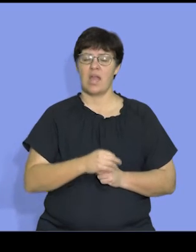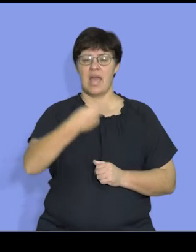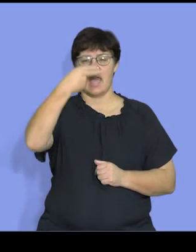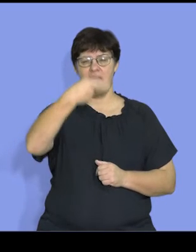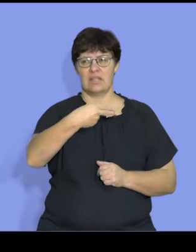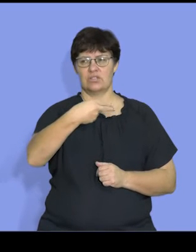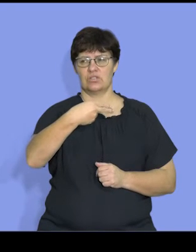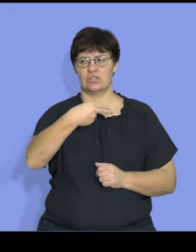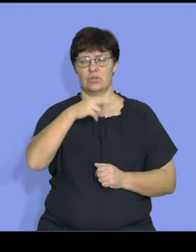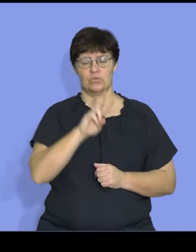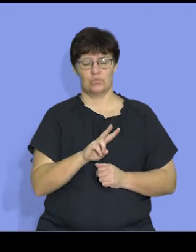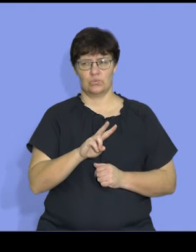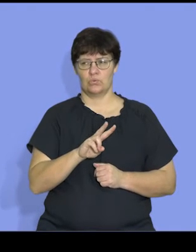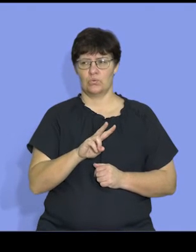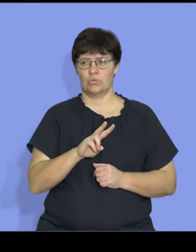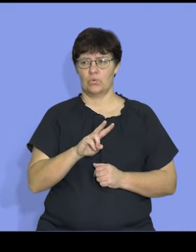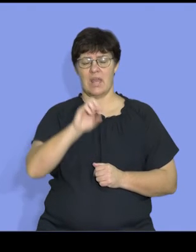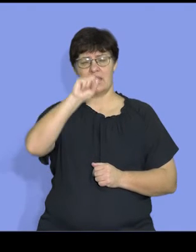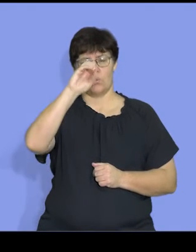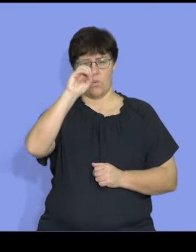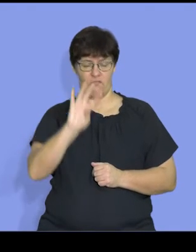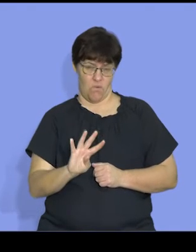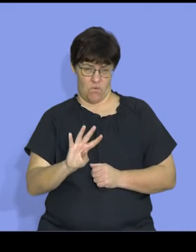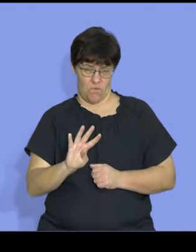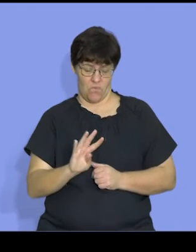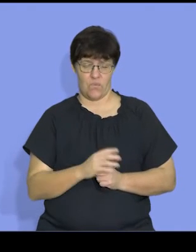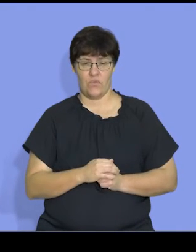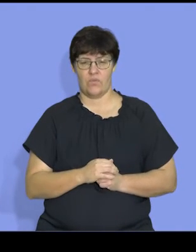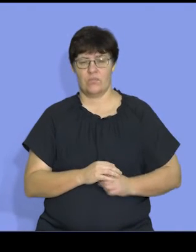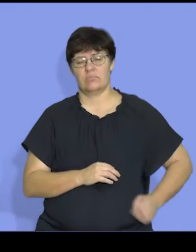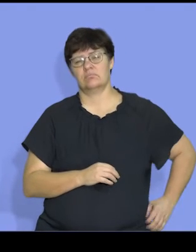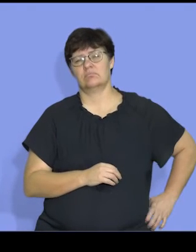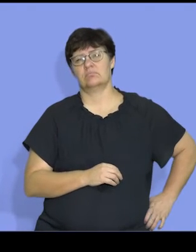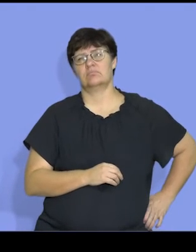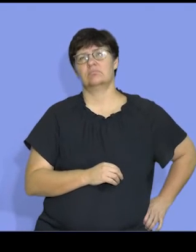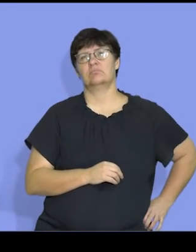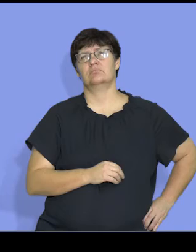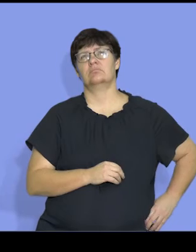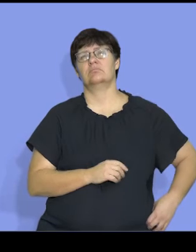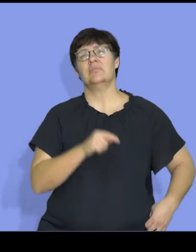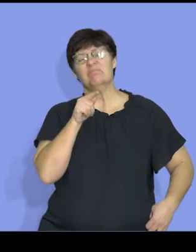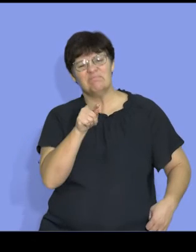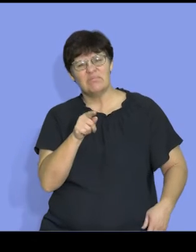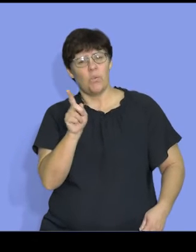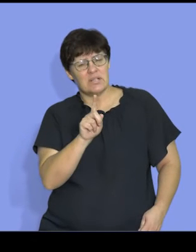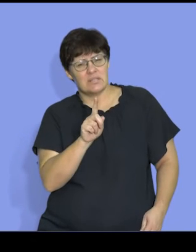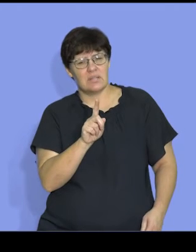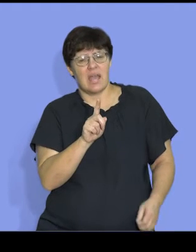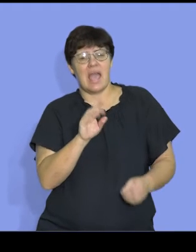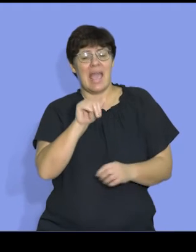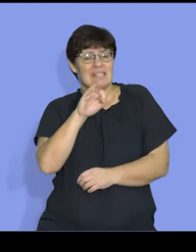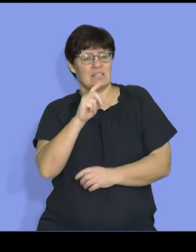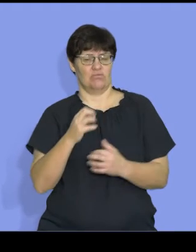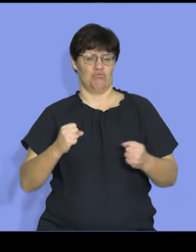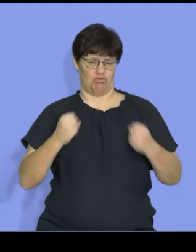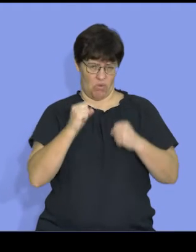as a solution, okay, this is actually a strong acid, right? Now, what